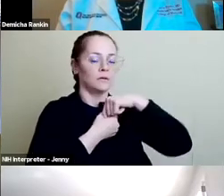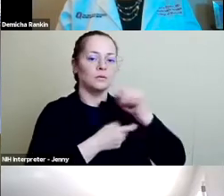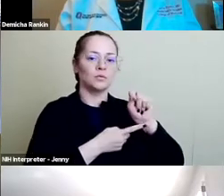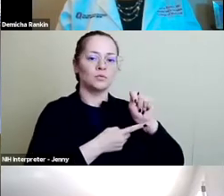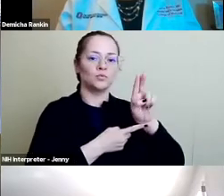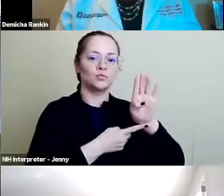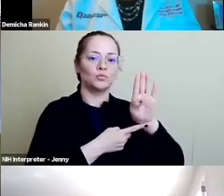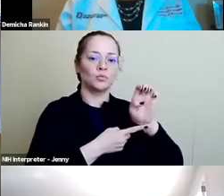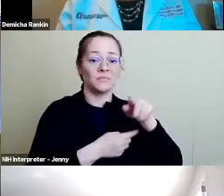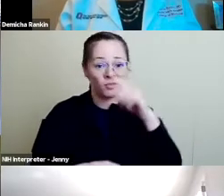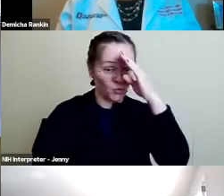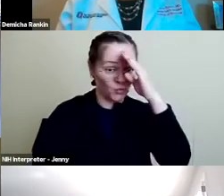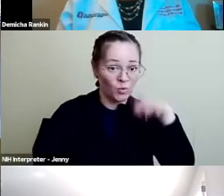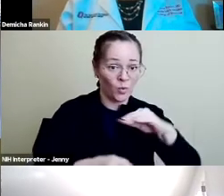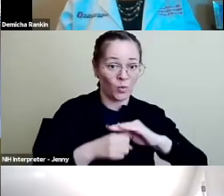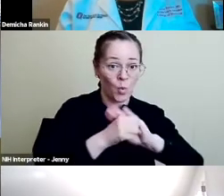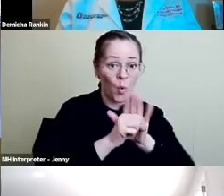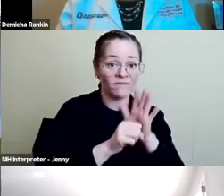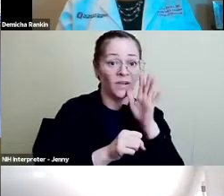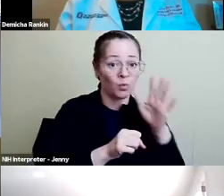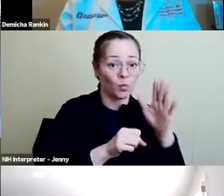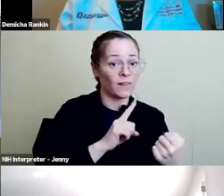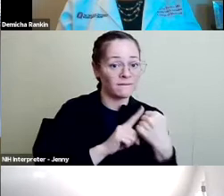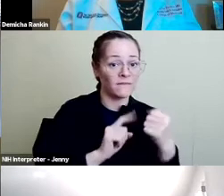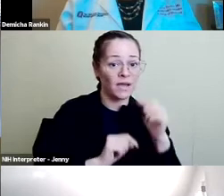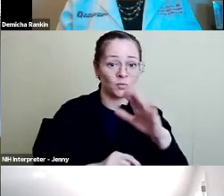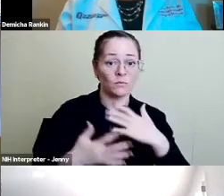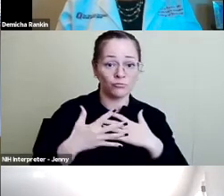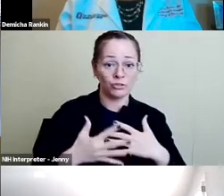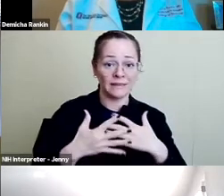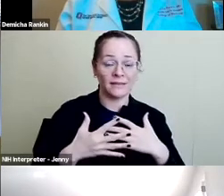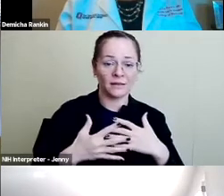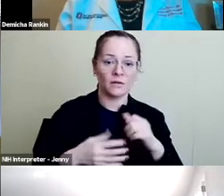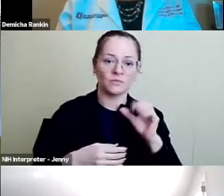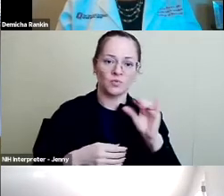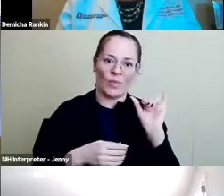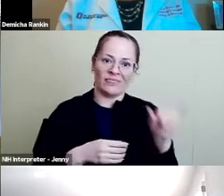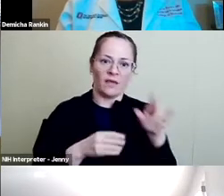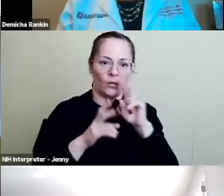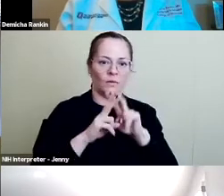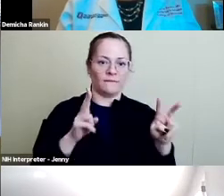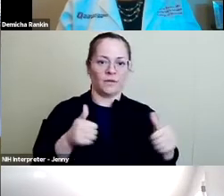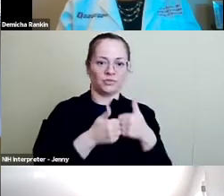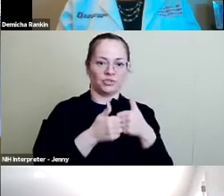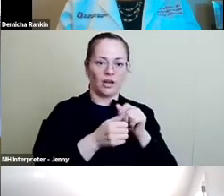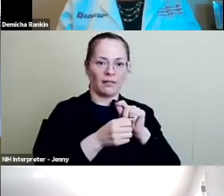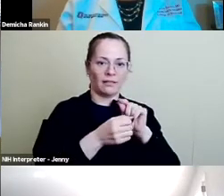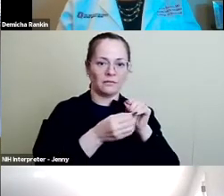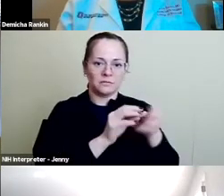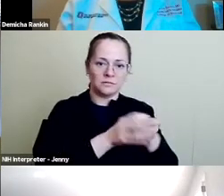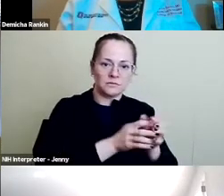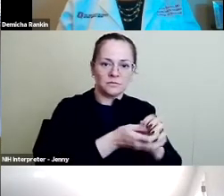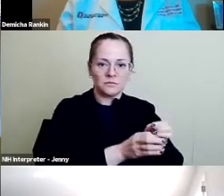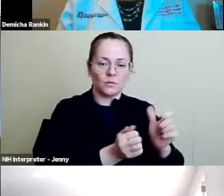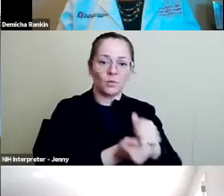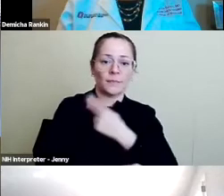you guys know, COVID affects your breathing. And so that becomes very, very challenging. But I think it